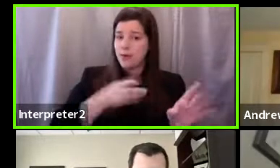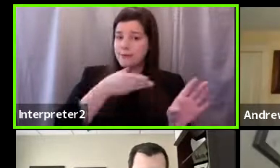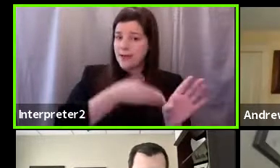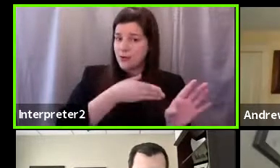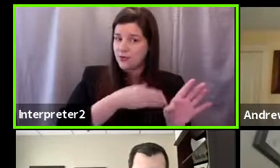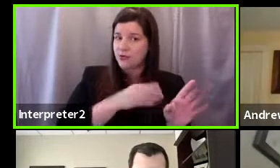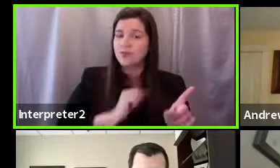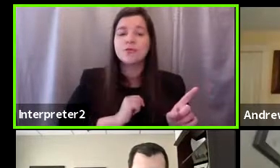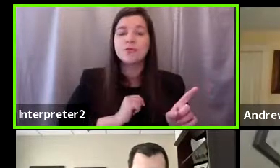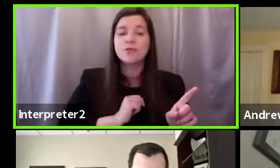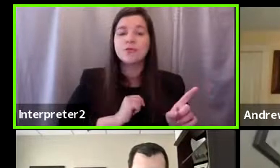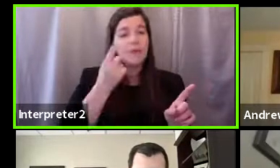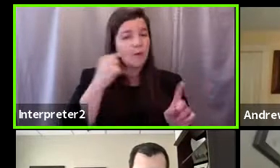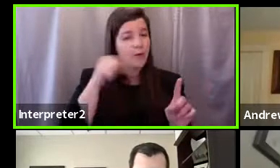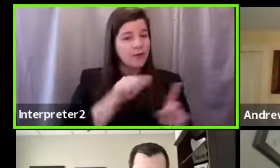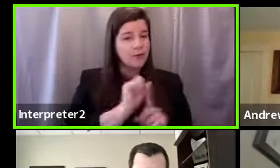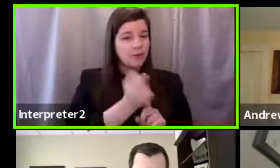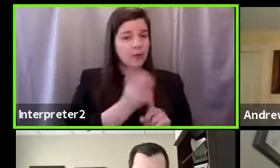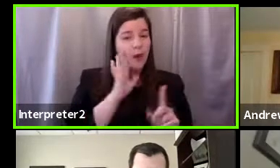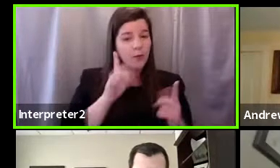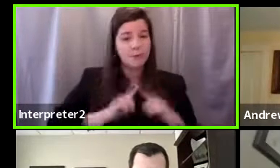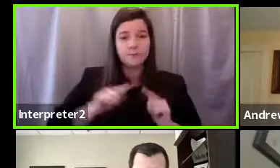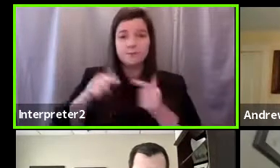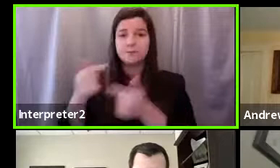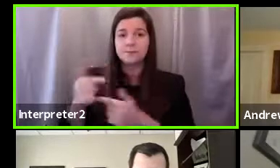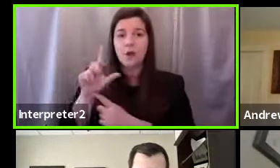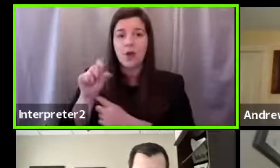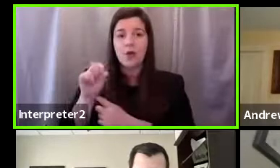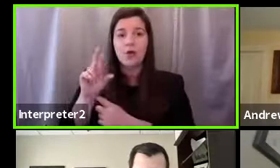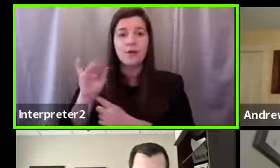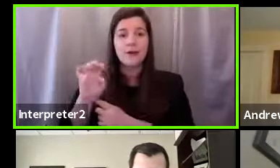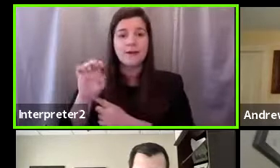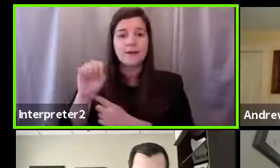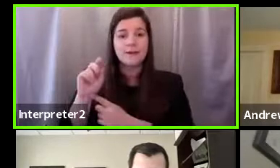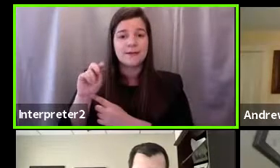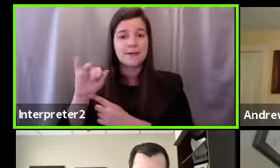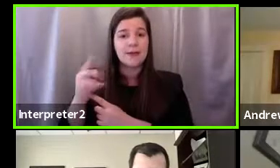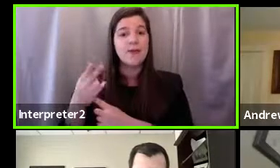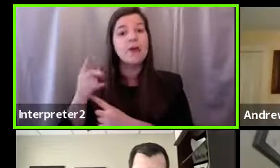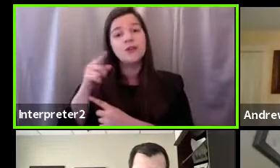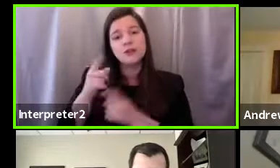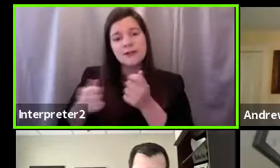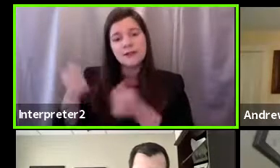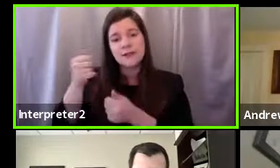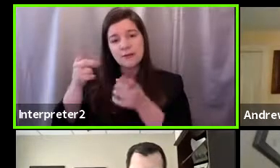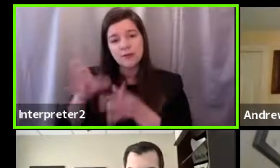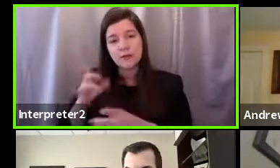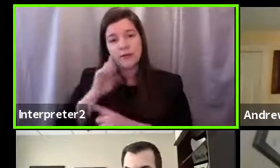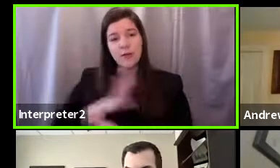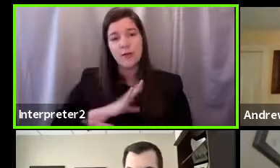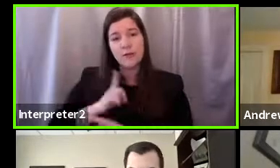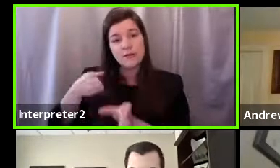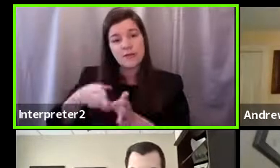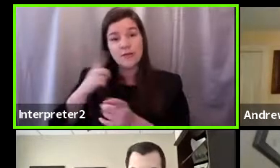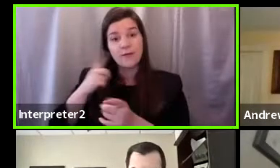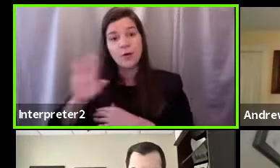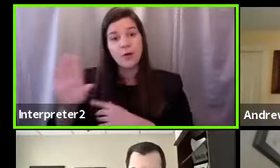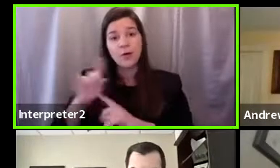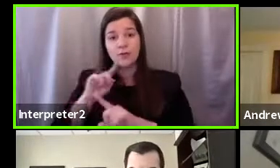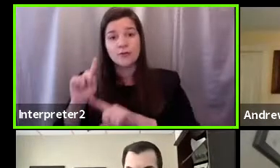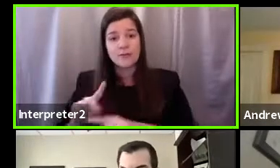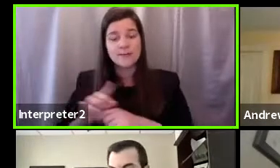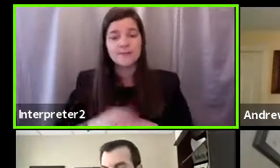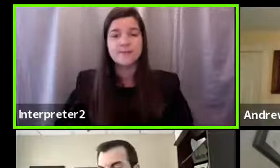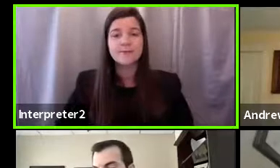And for this item, I will actually turn to Lorraine Smith, who is the Executive Director of the Board of Psychologists, for her comments.